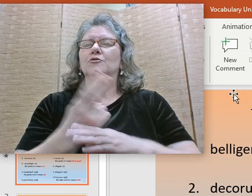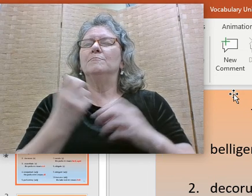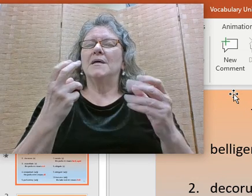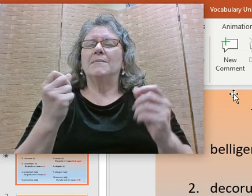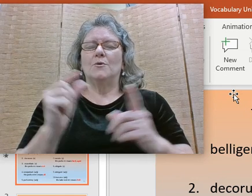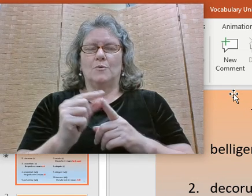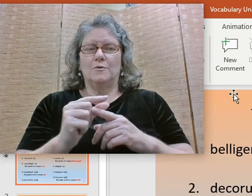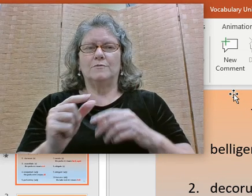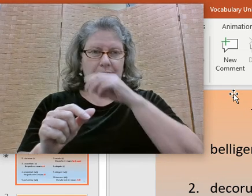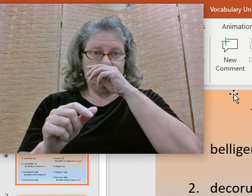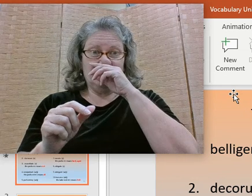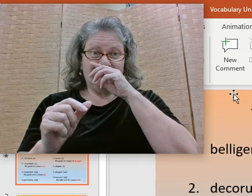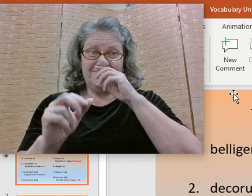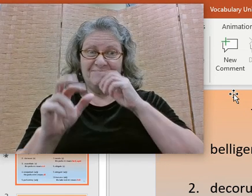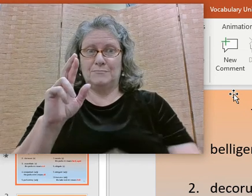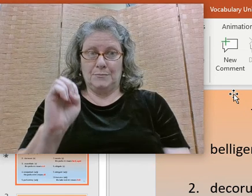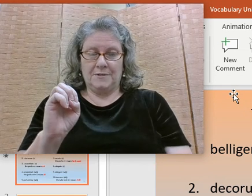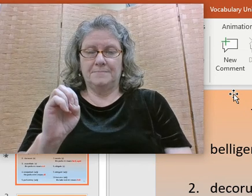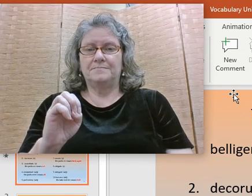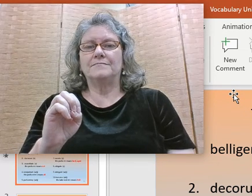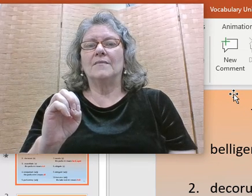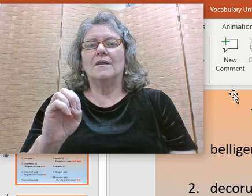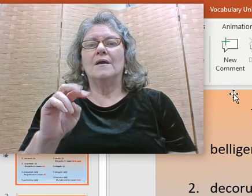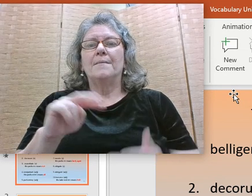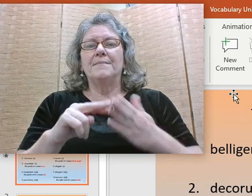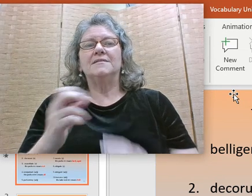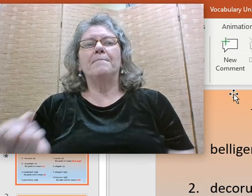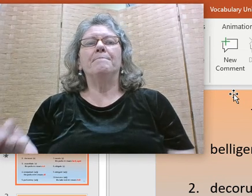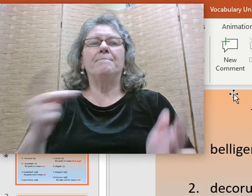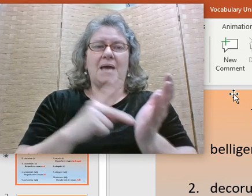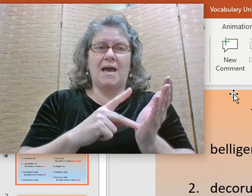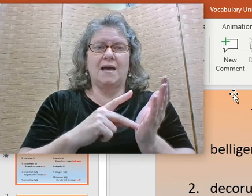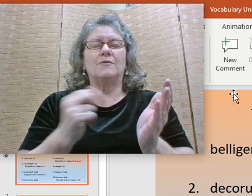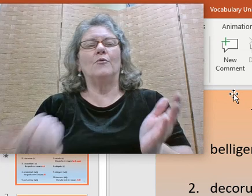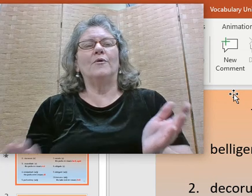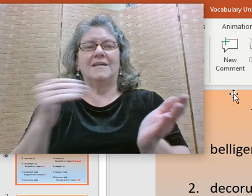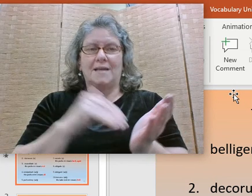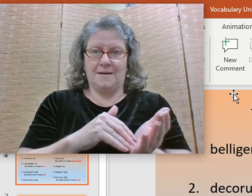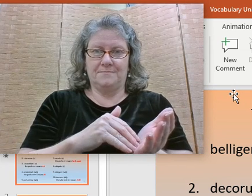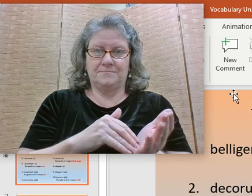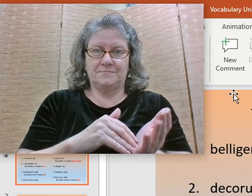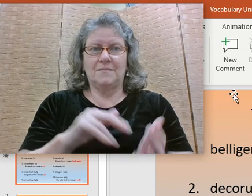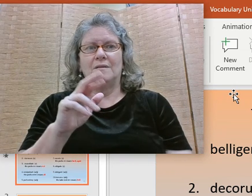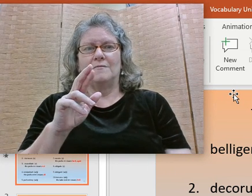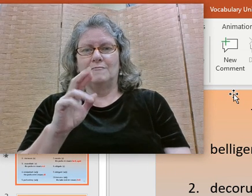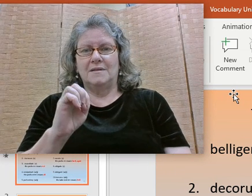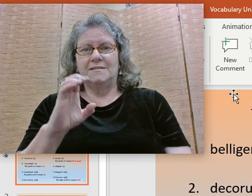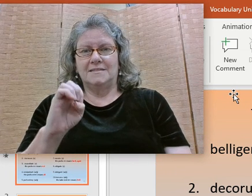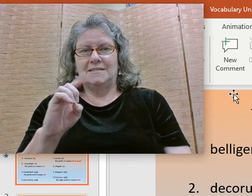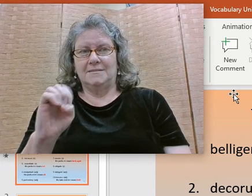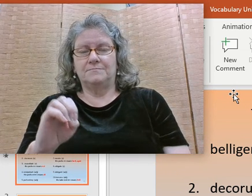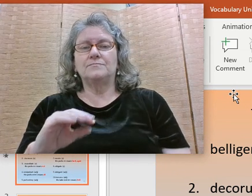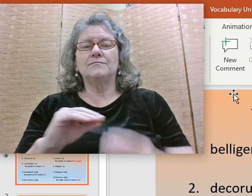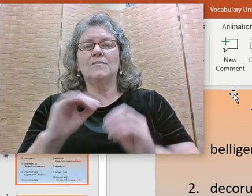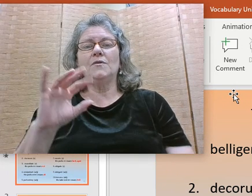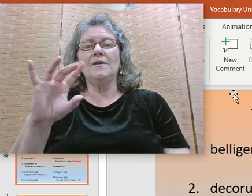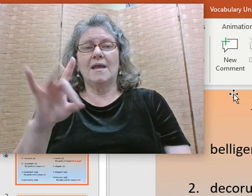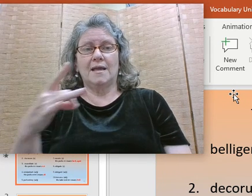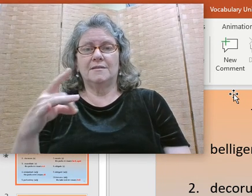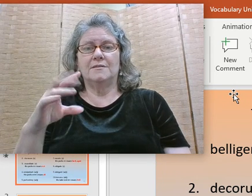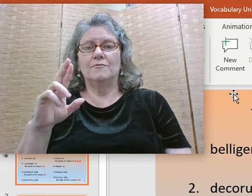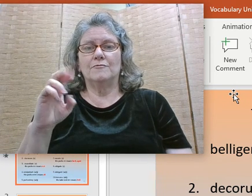use on a daily basis. The prefix re means back or again. Number 8 is